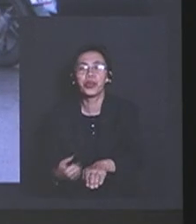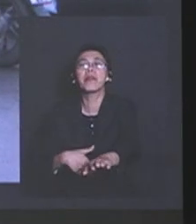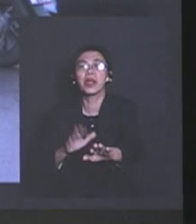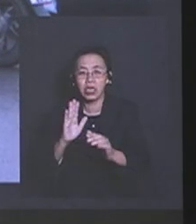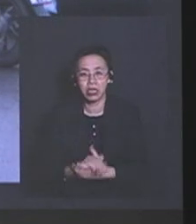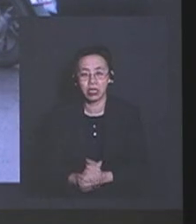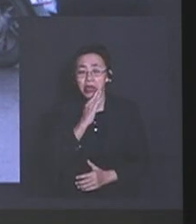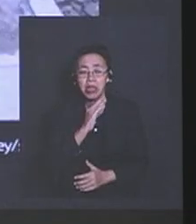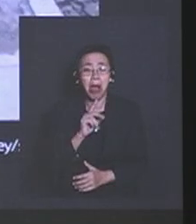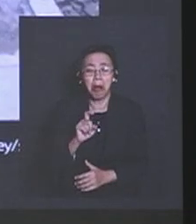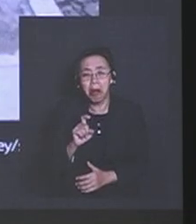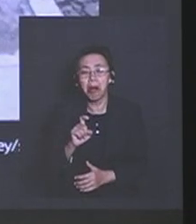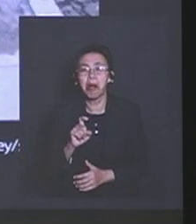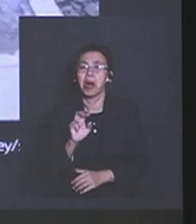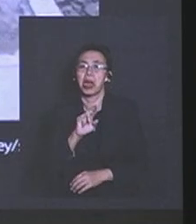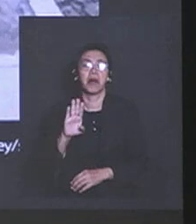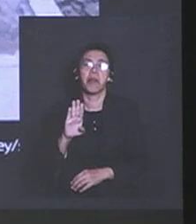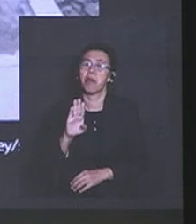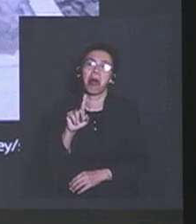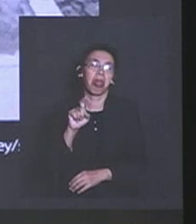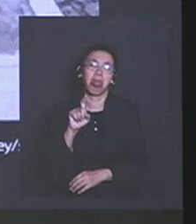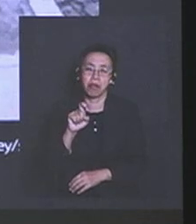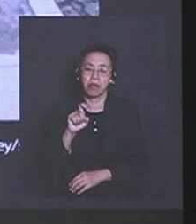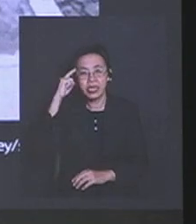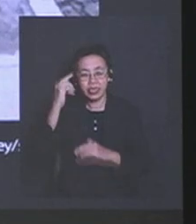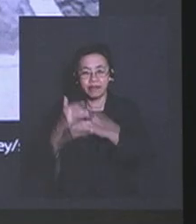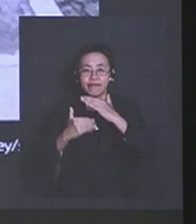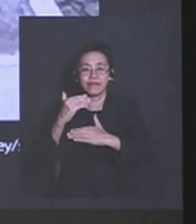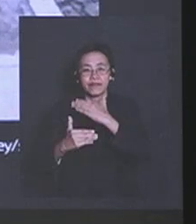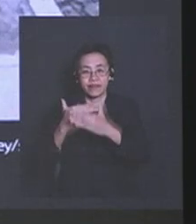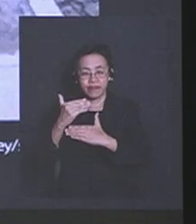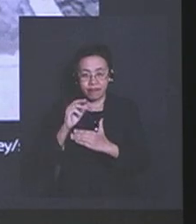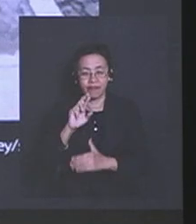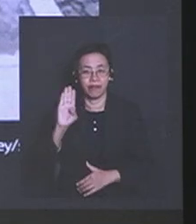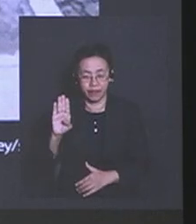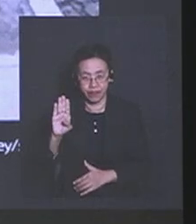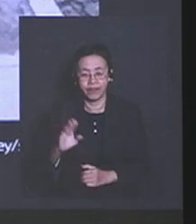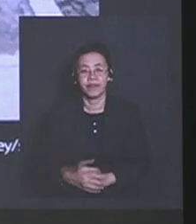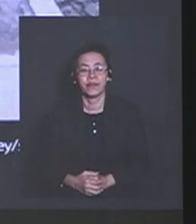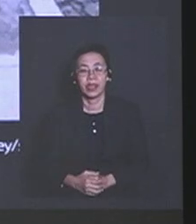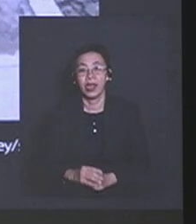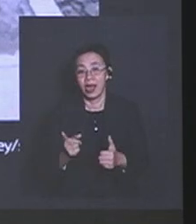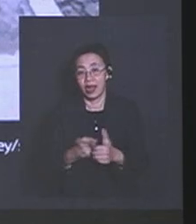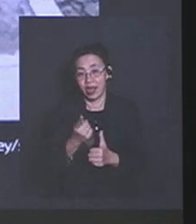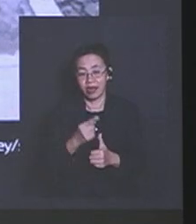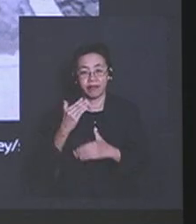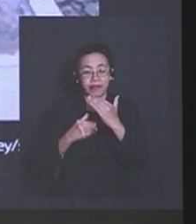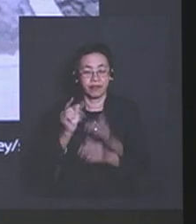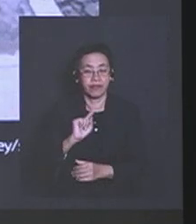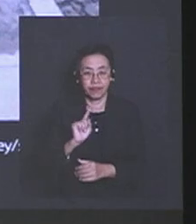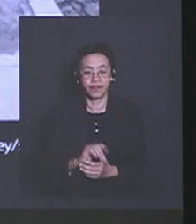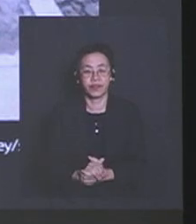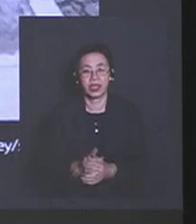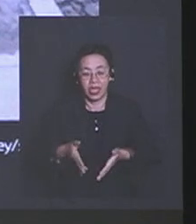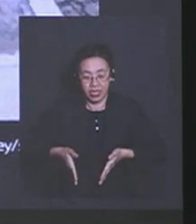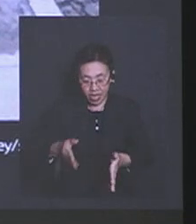do is to improve first is about the better walkway in the soil. The